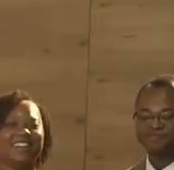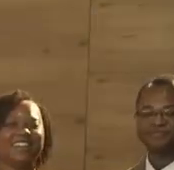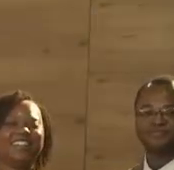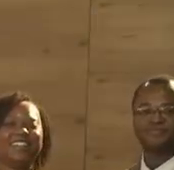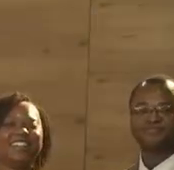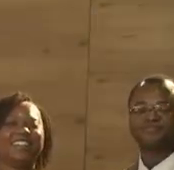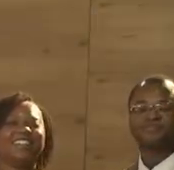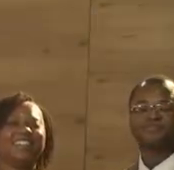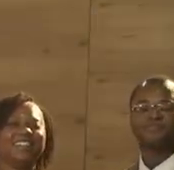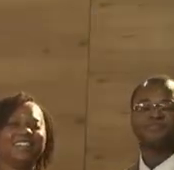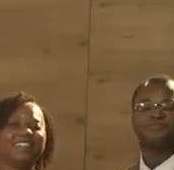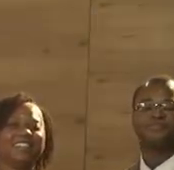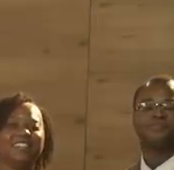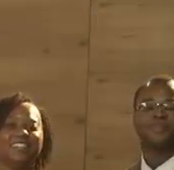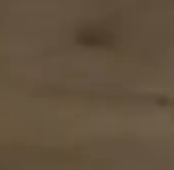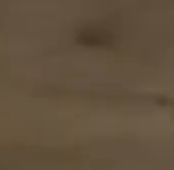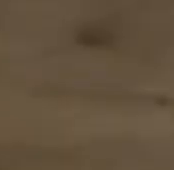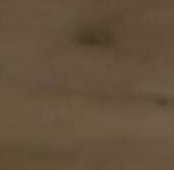I got it. Now it just shifted.